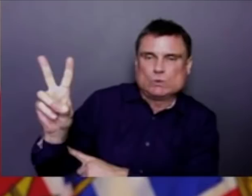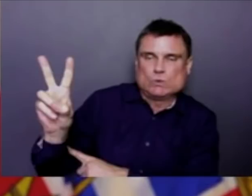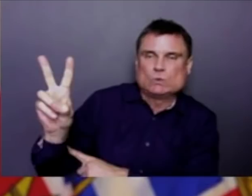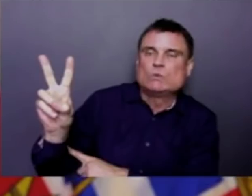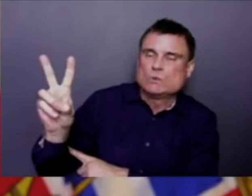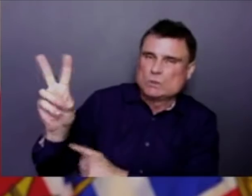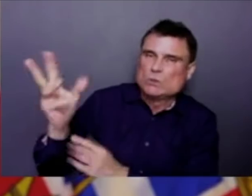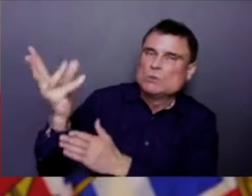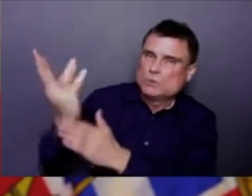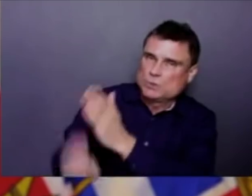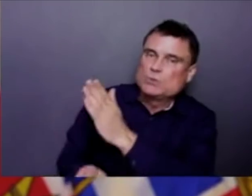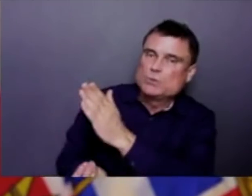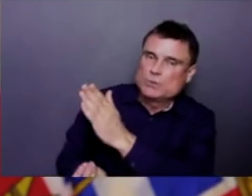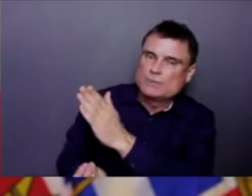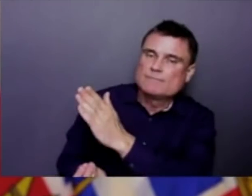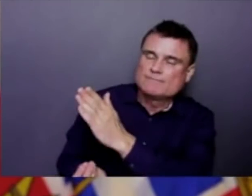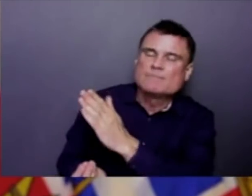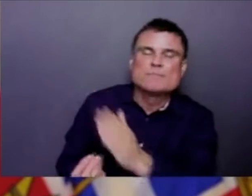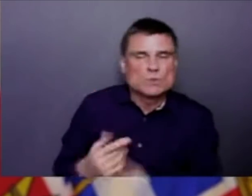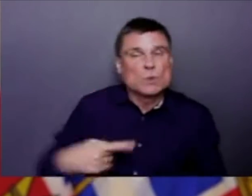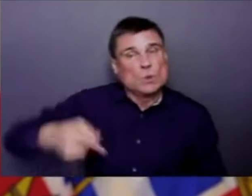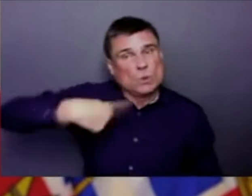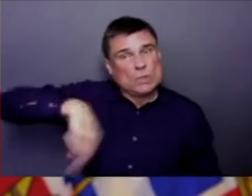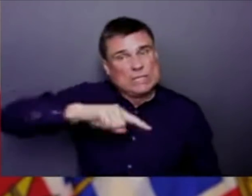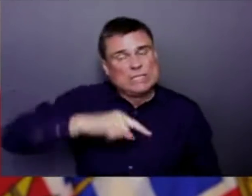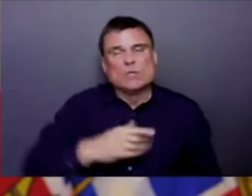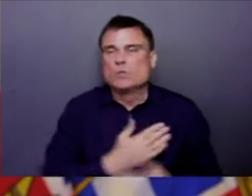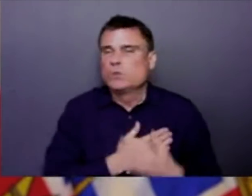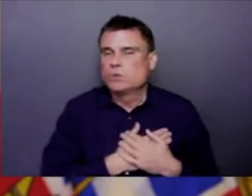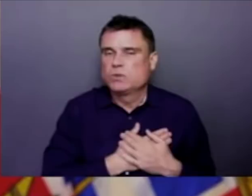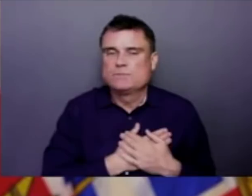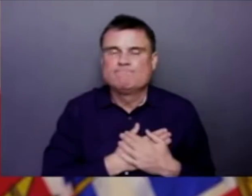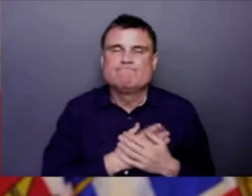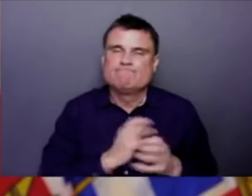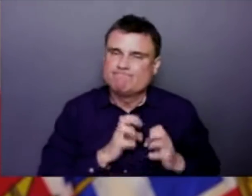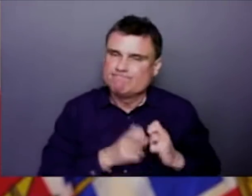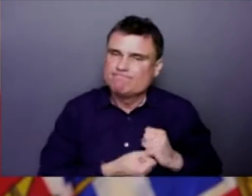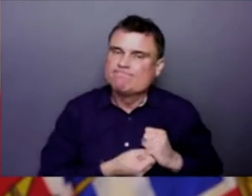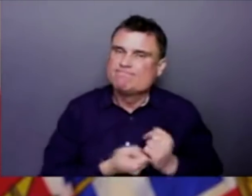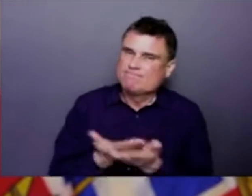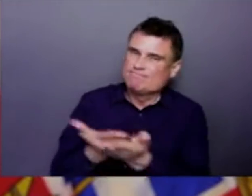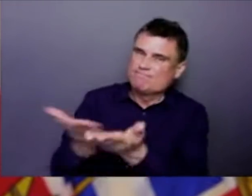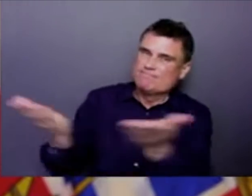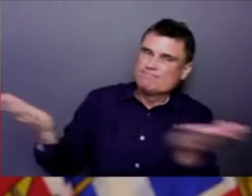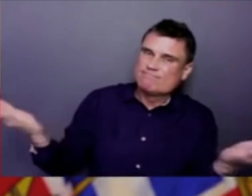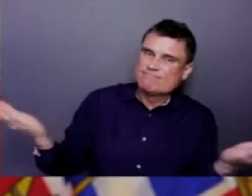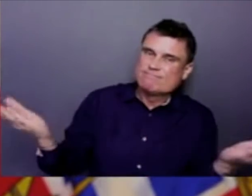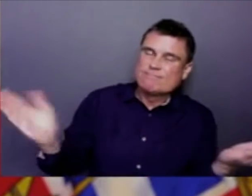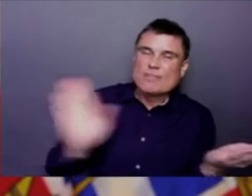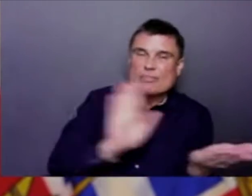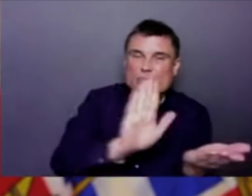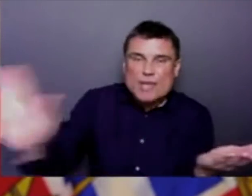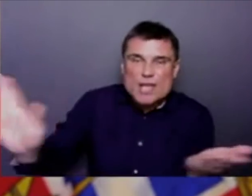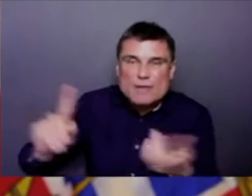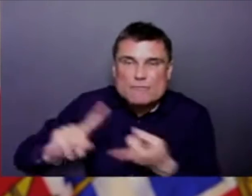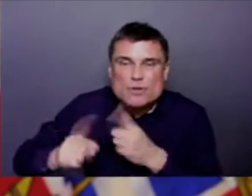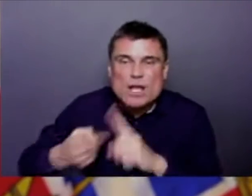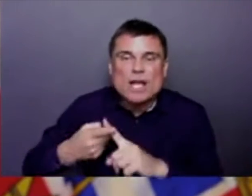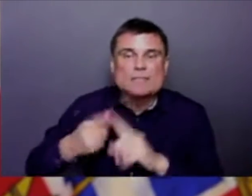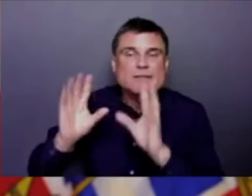families who are mourning their loss, to the care providers, and to our communities who have lost loved